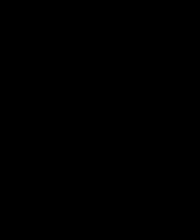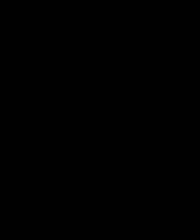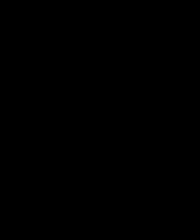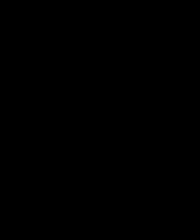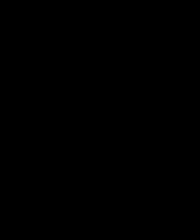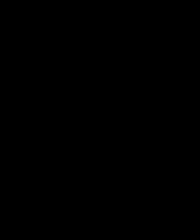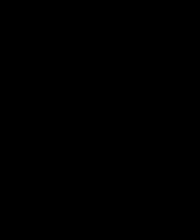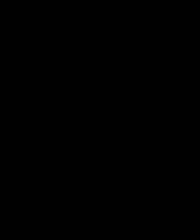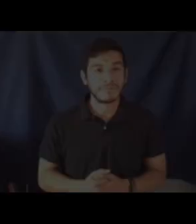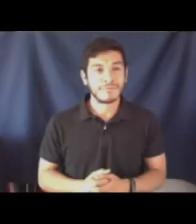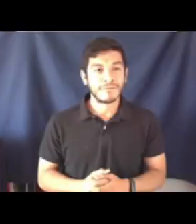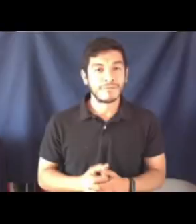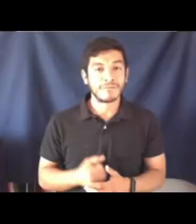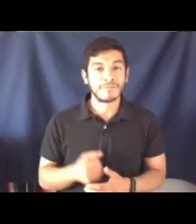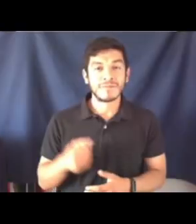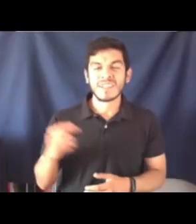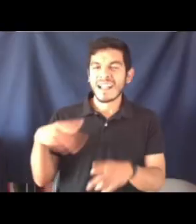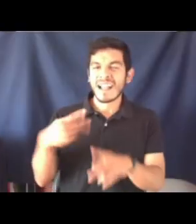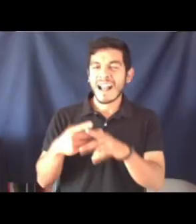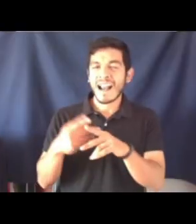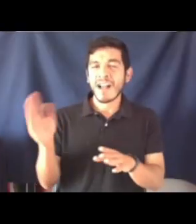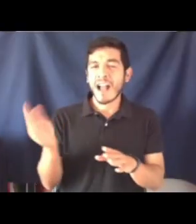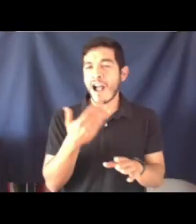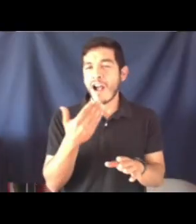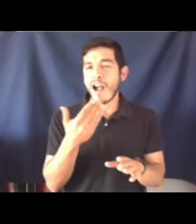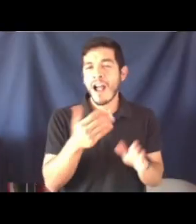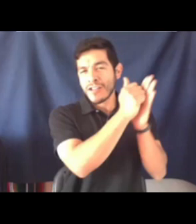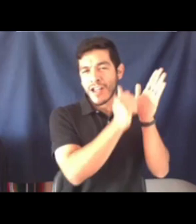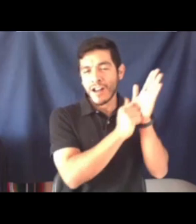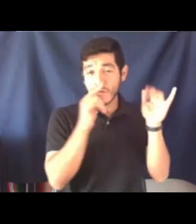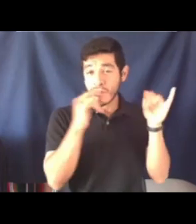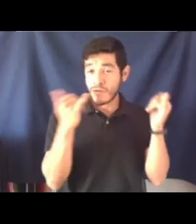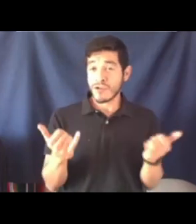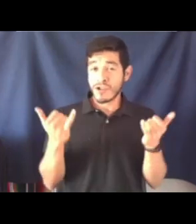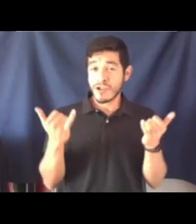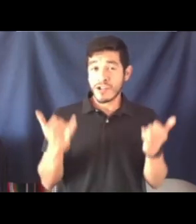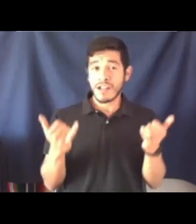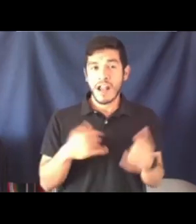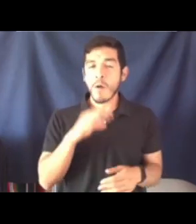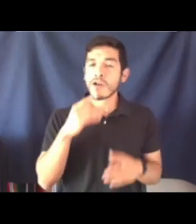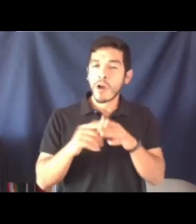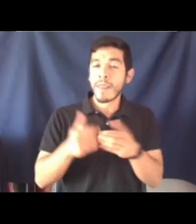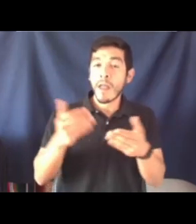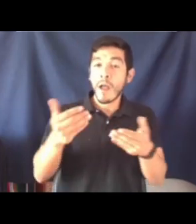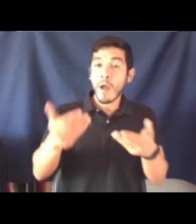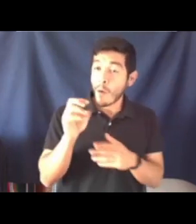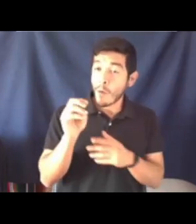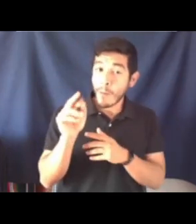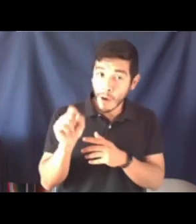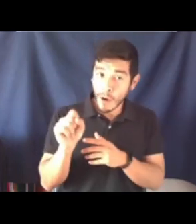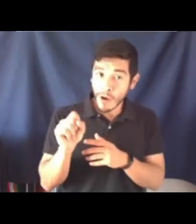This is sort of the outline of what we'll do today. I'll do a few welcoming remarks, introduce Michael Garringer, our special